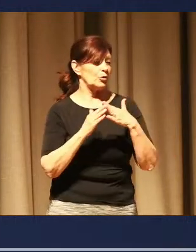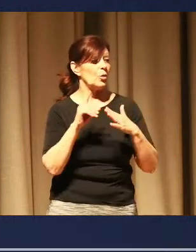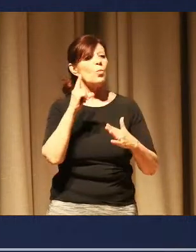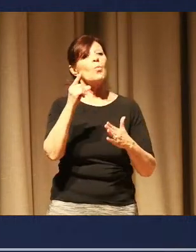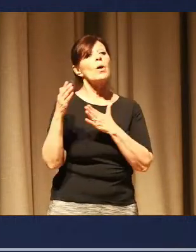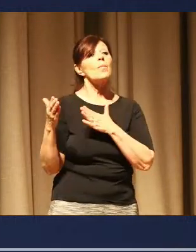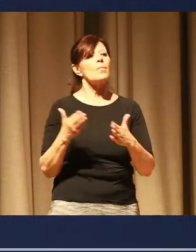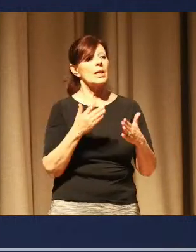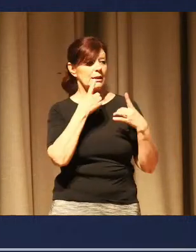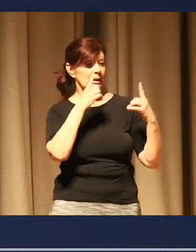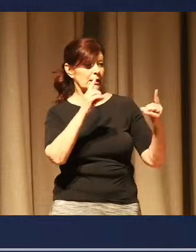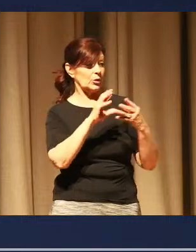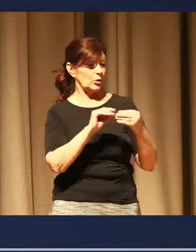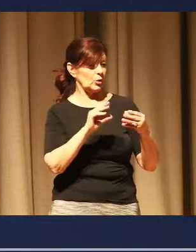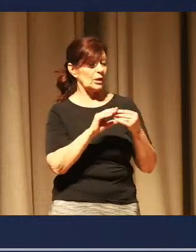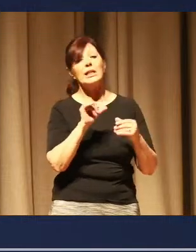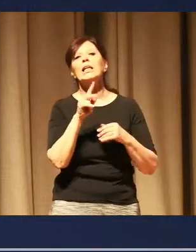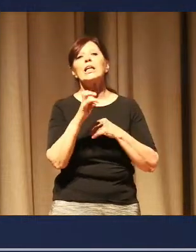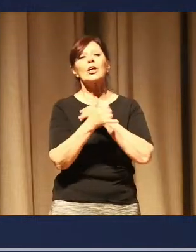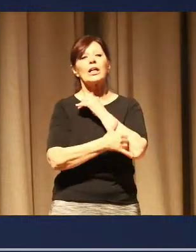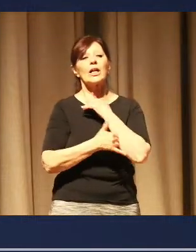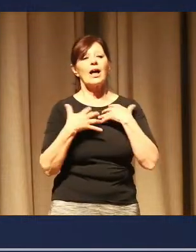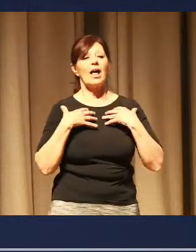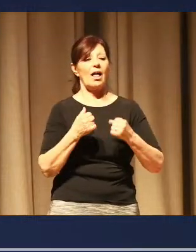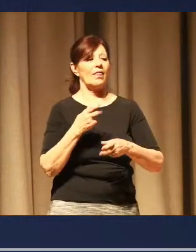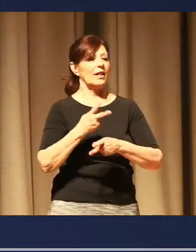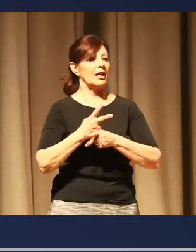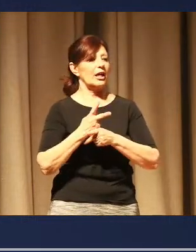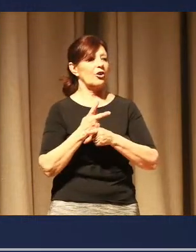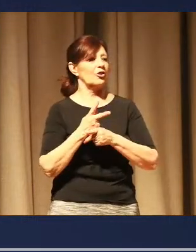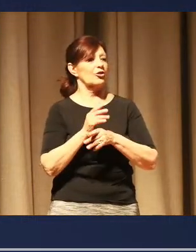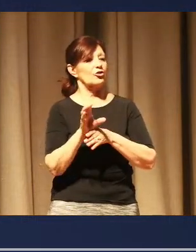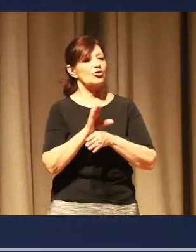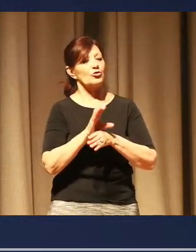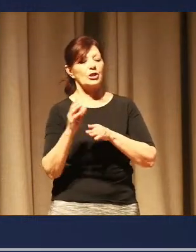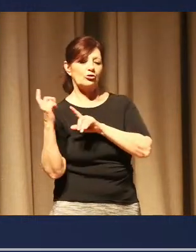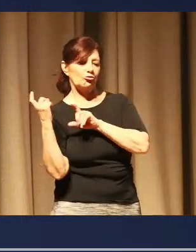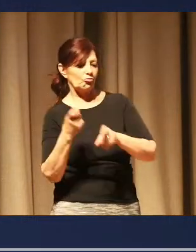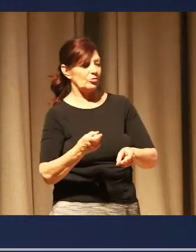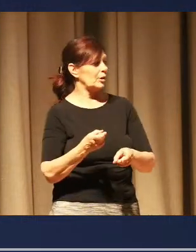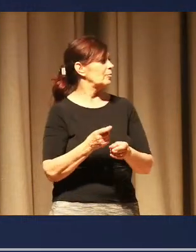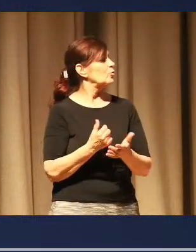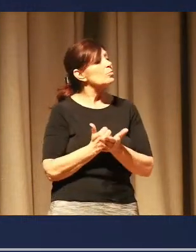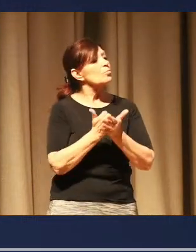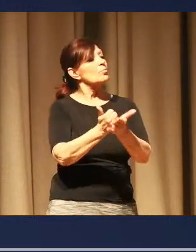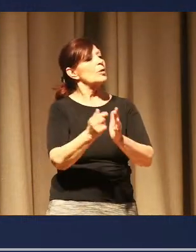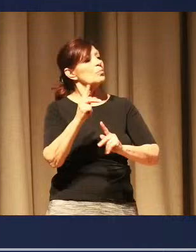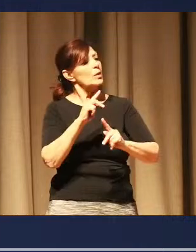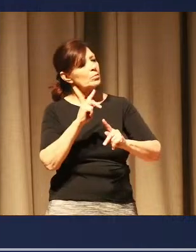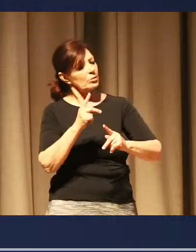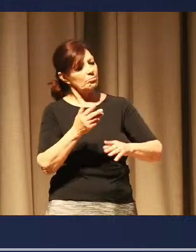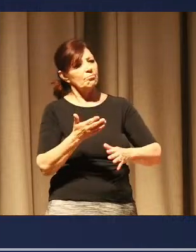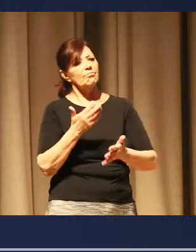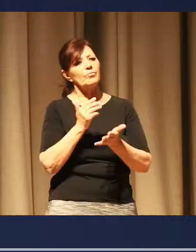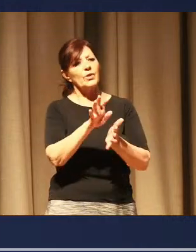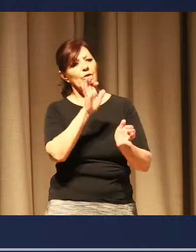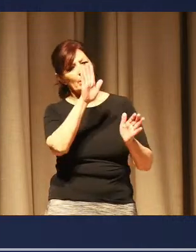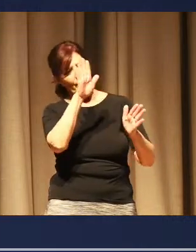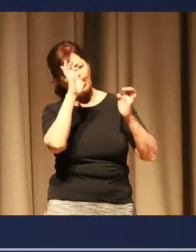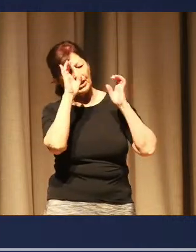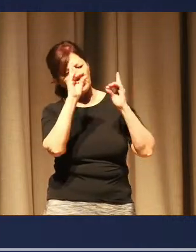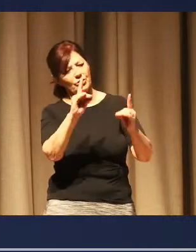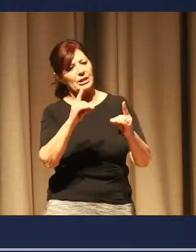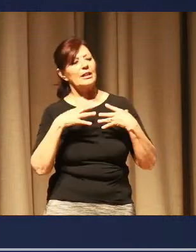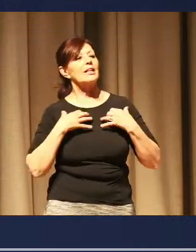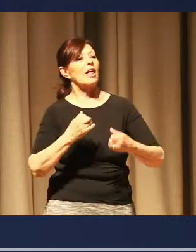Plan success story has been the Erie County Healthcare Careers Grant Program, which assists residents in furthering their education in a